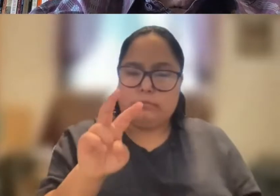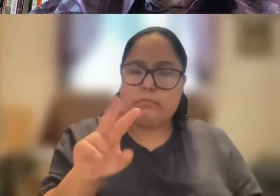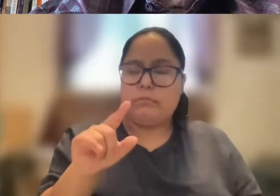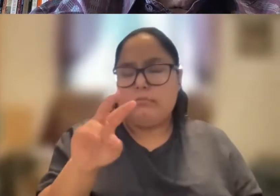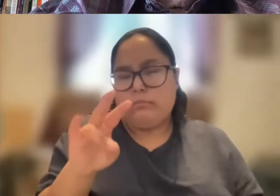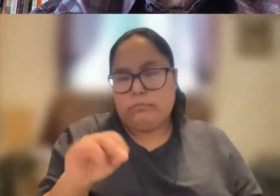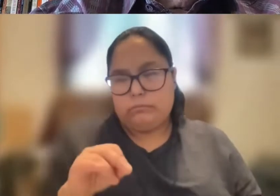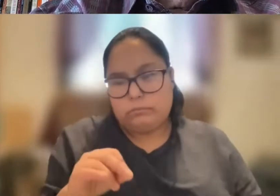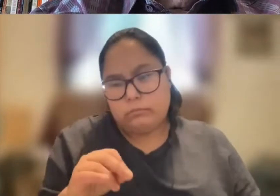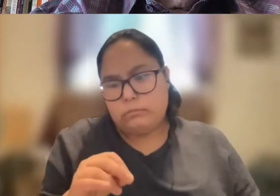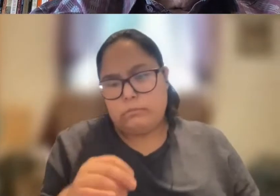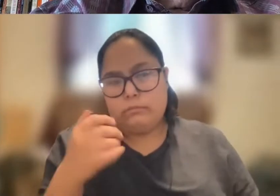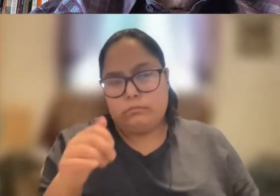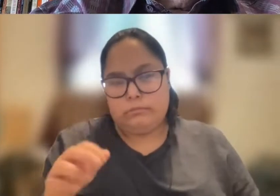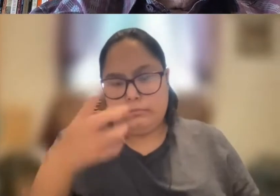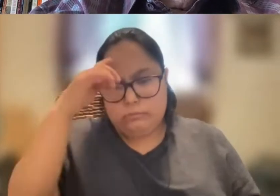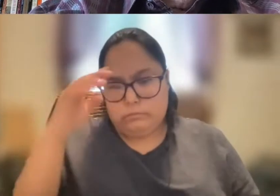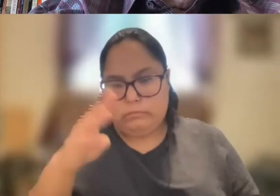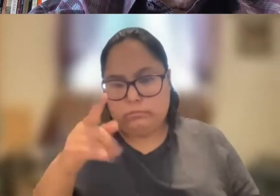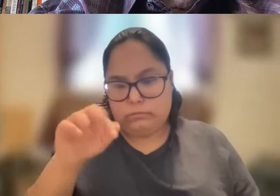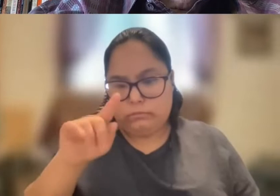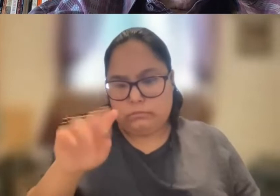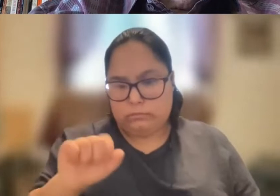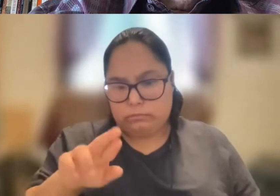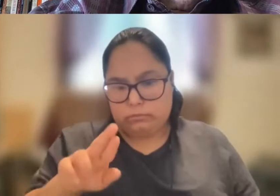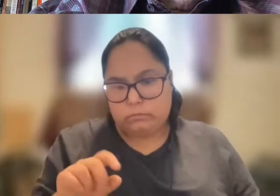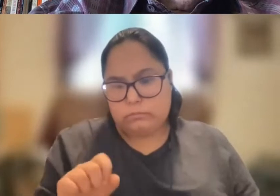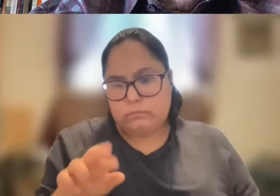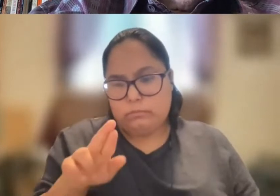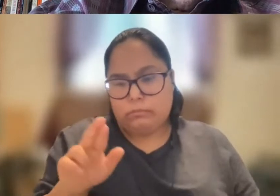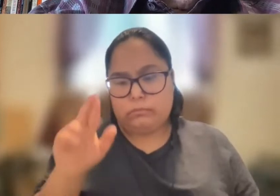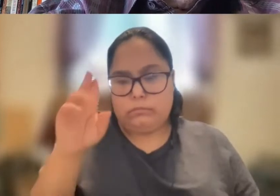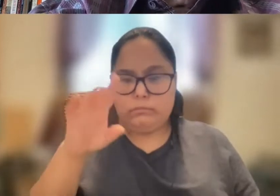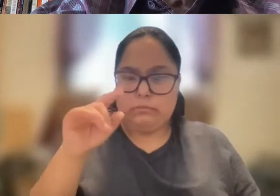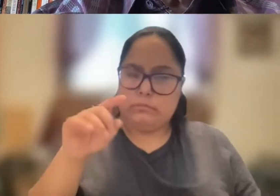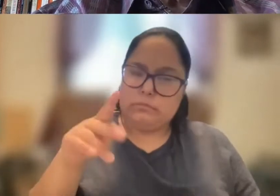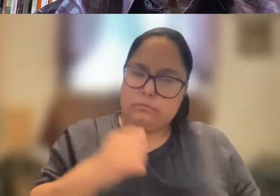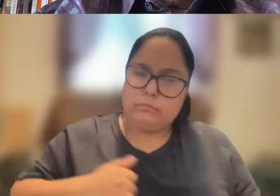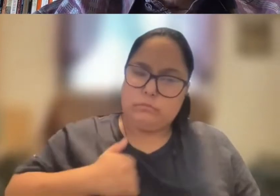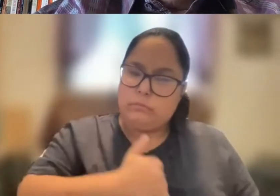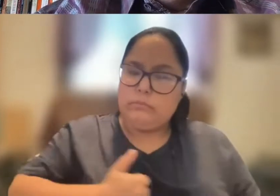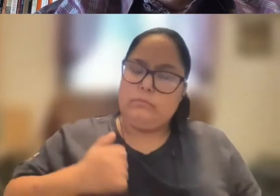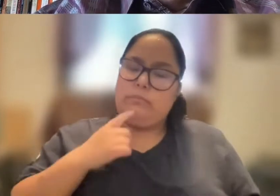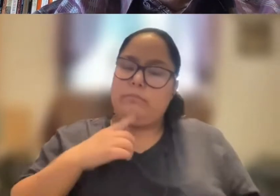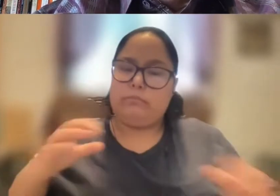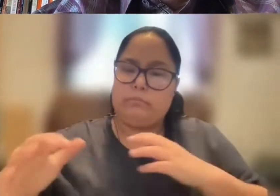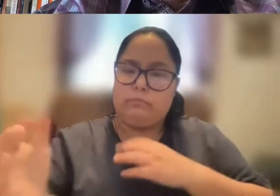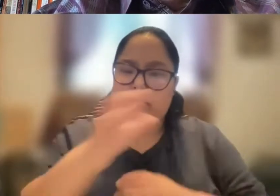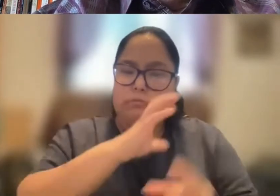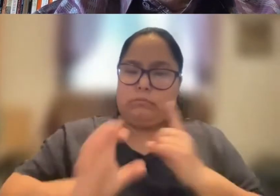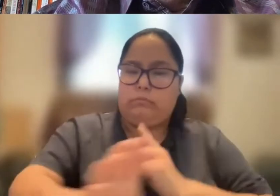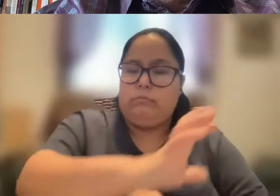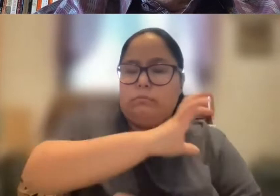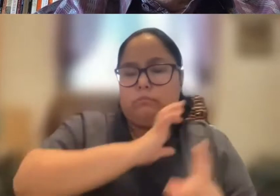2017, I'm sure we're all aware, the Prime Minister provided an apology to the community. The